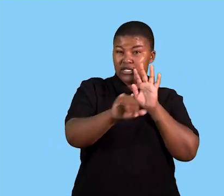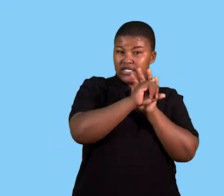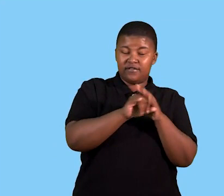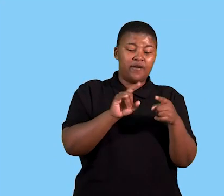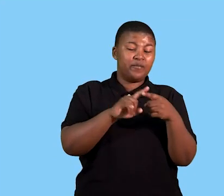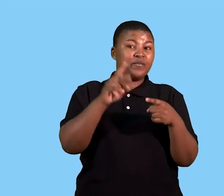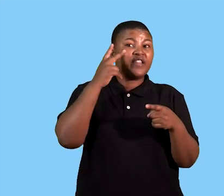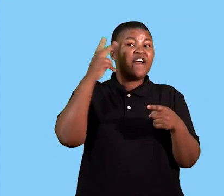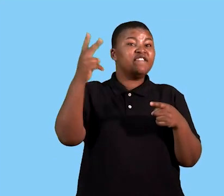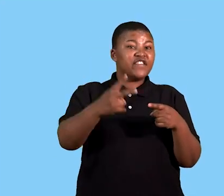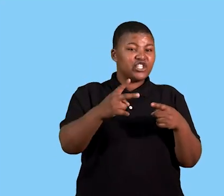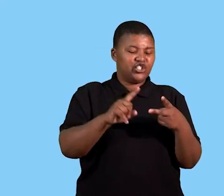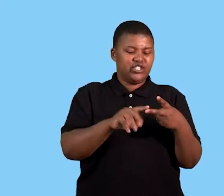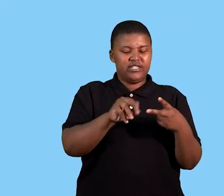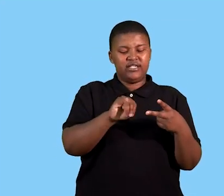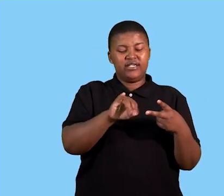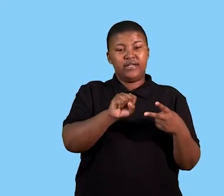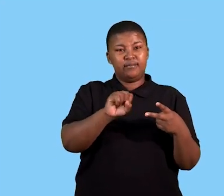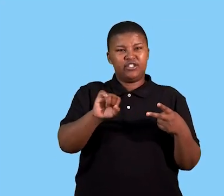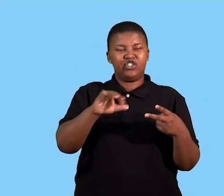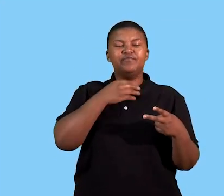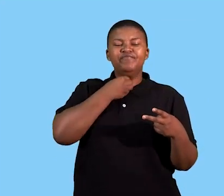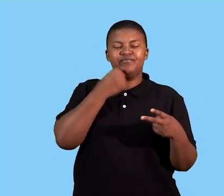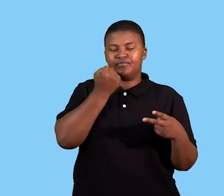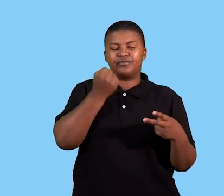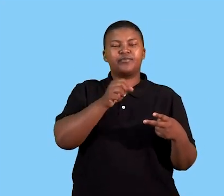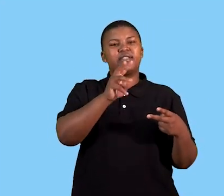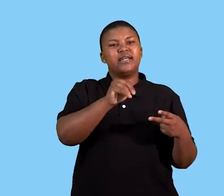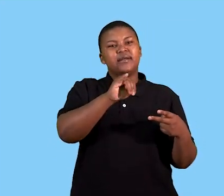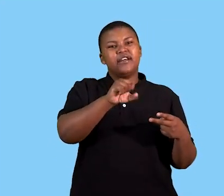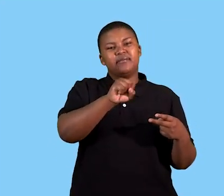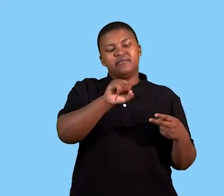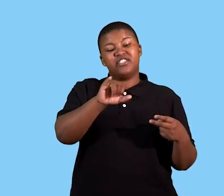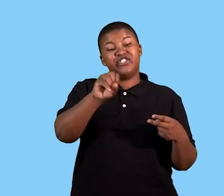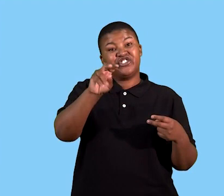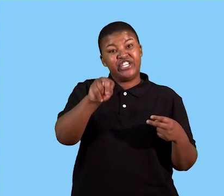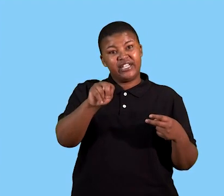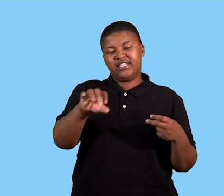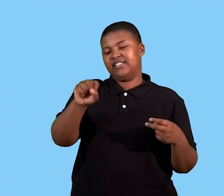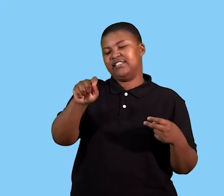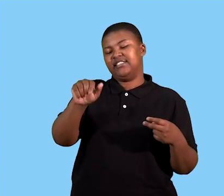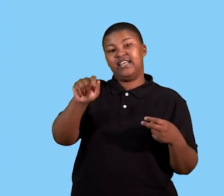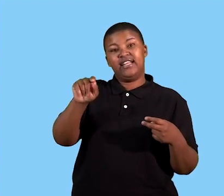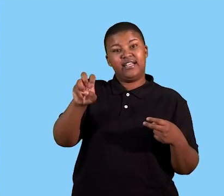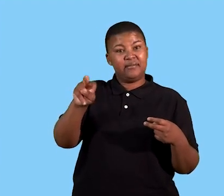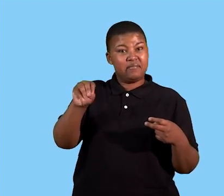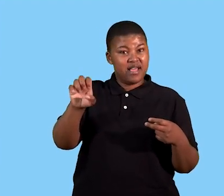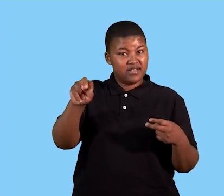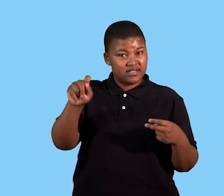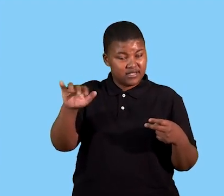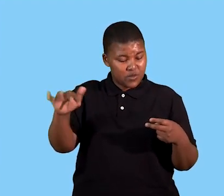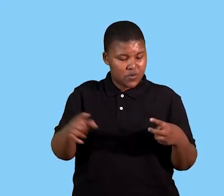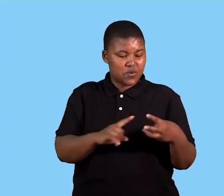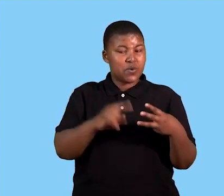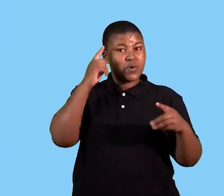vision, a mission statement, a goal or an objective. So let's see what they gave us here. The first